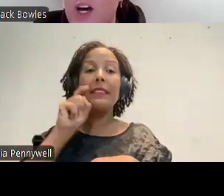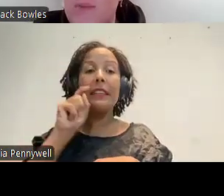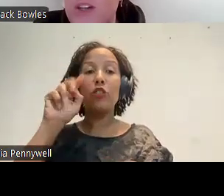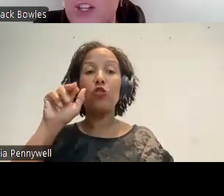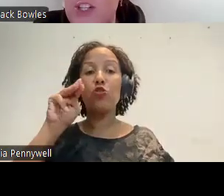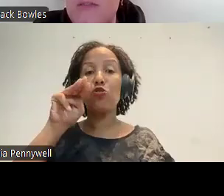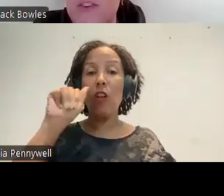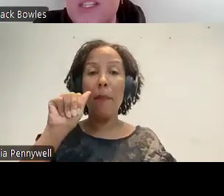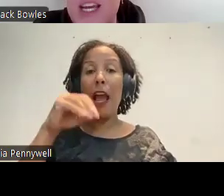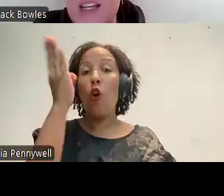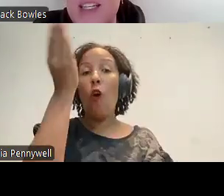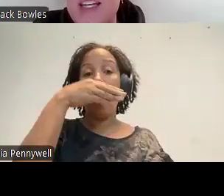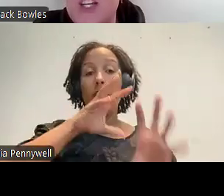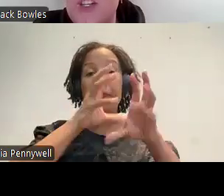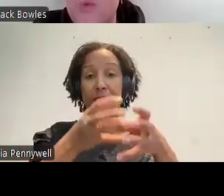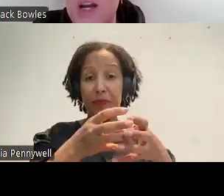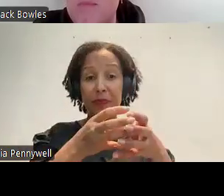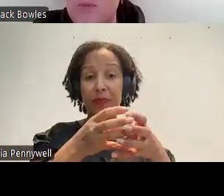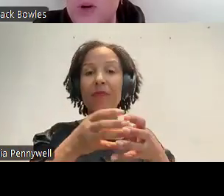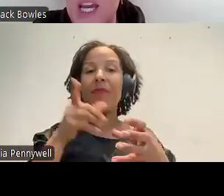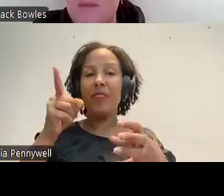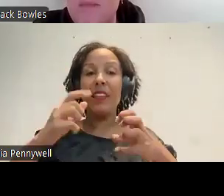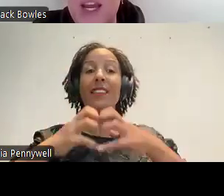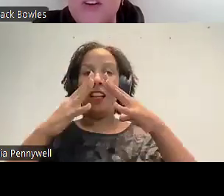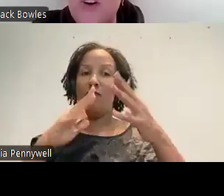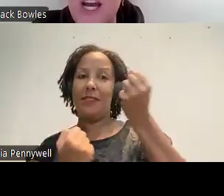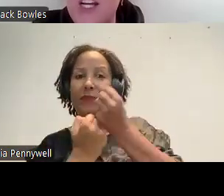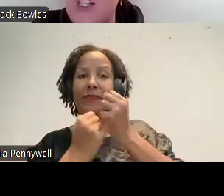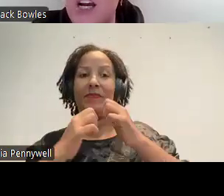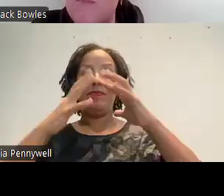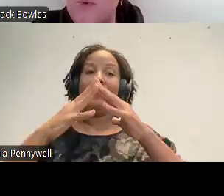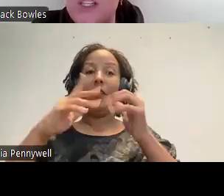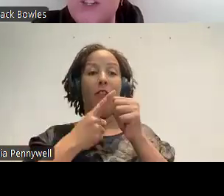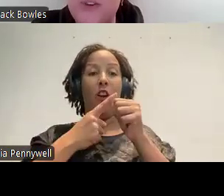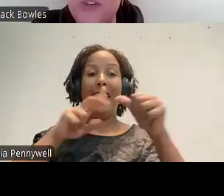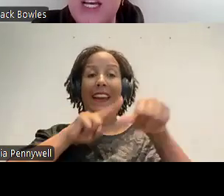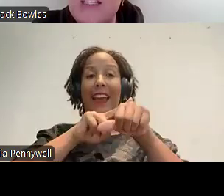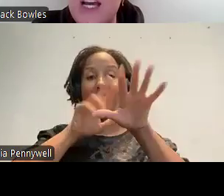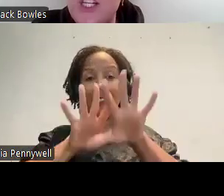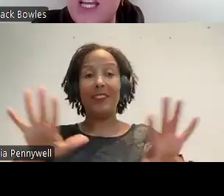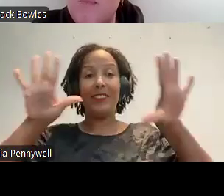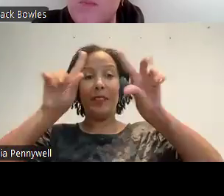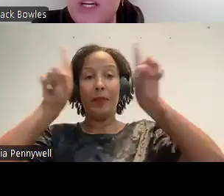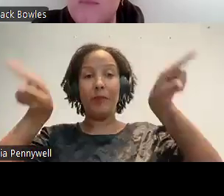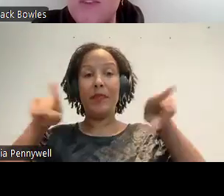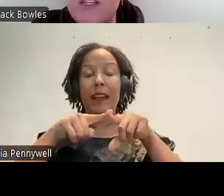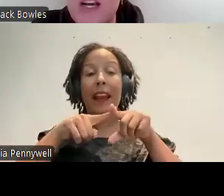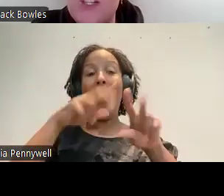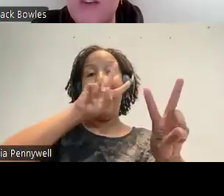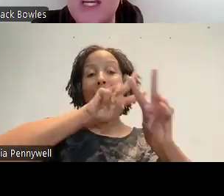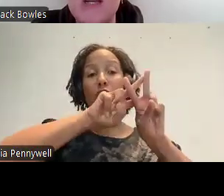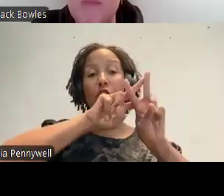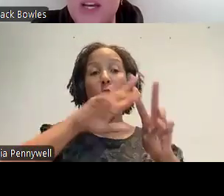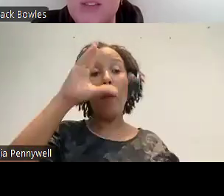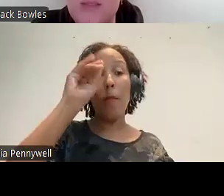Landon also helped launch the first state and nationwide billboard campaign called #Boys2 to educate the public about the